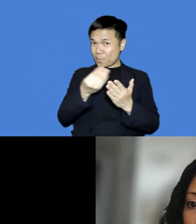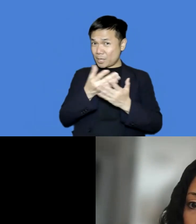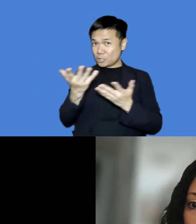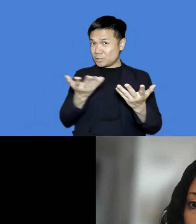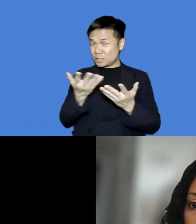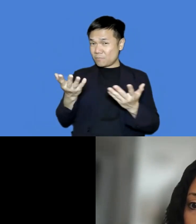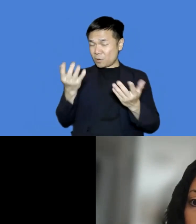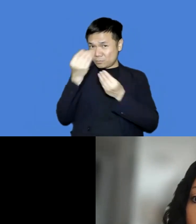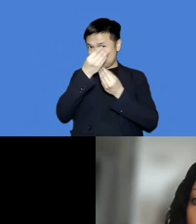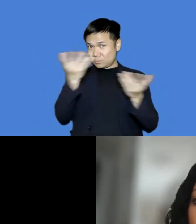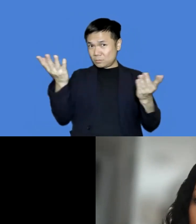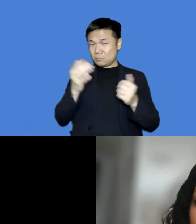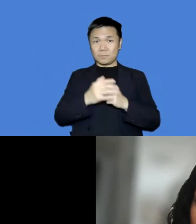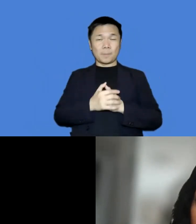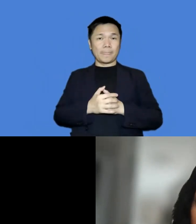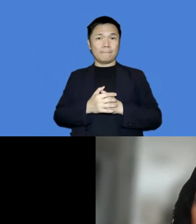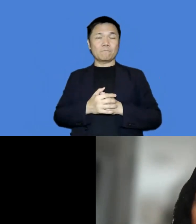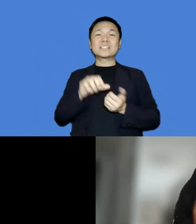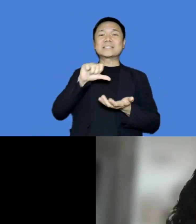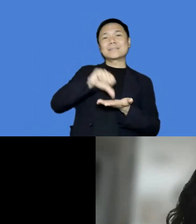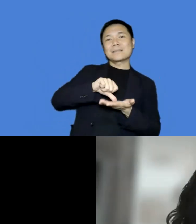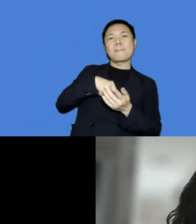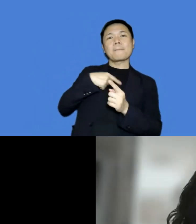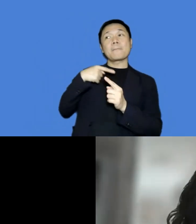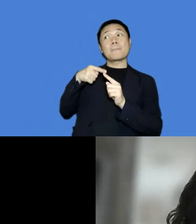can discuss or share as well.